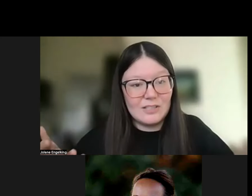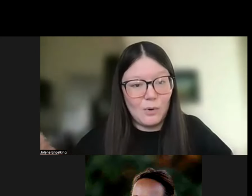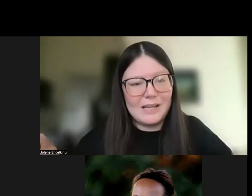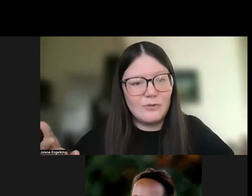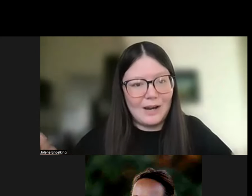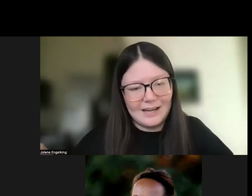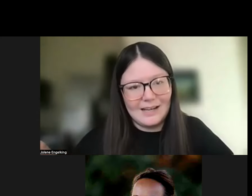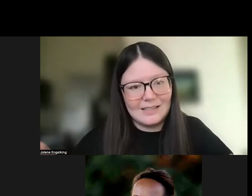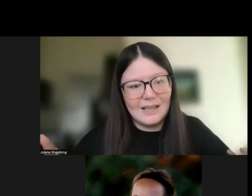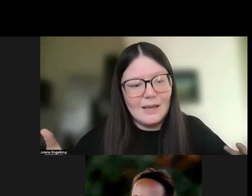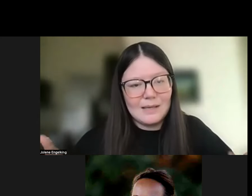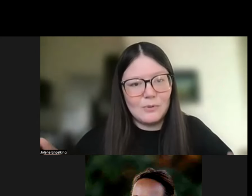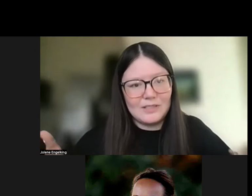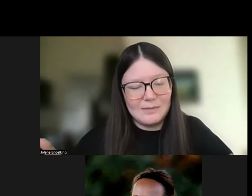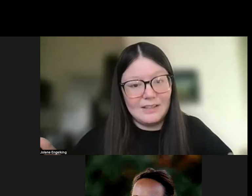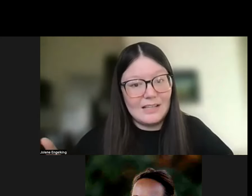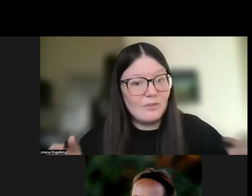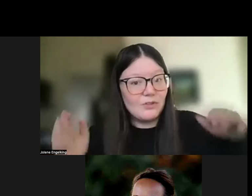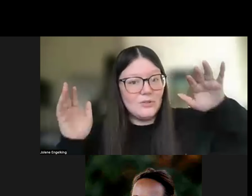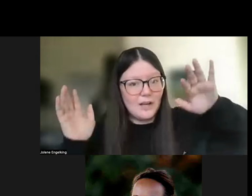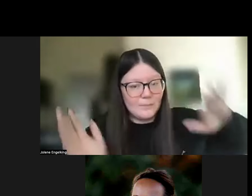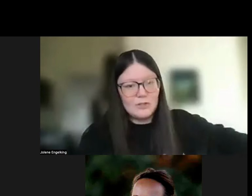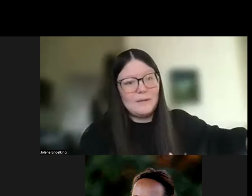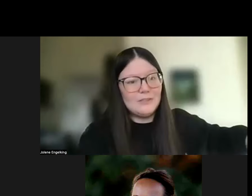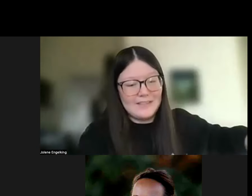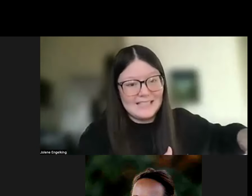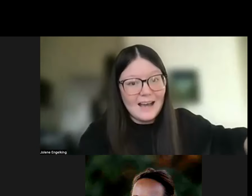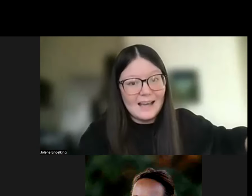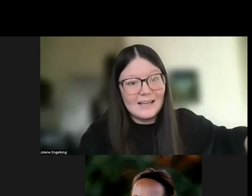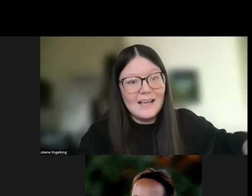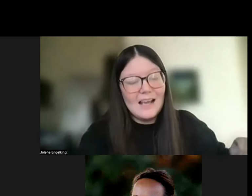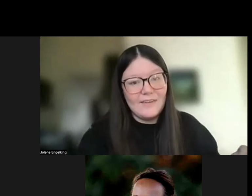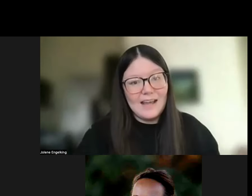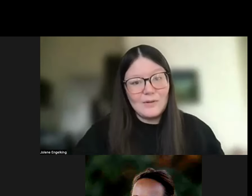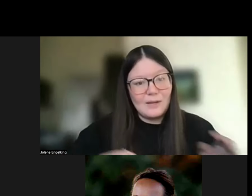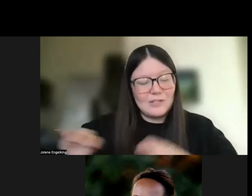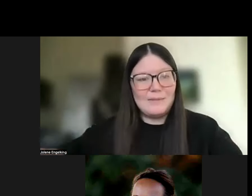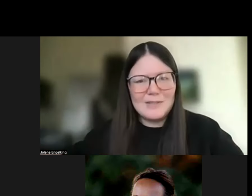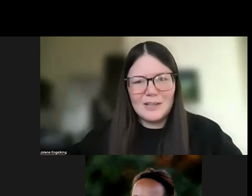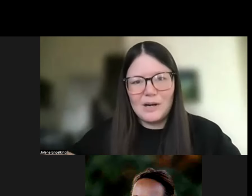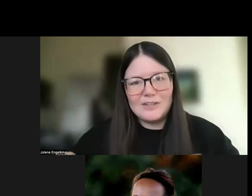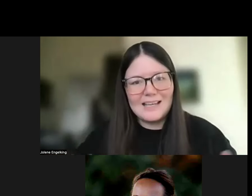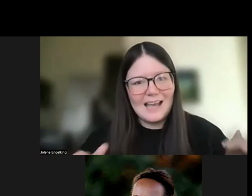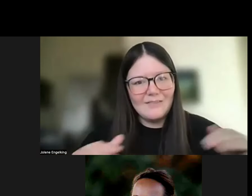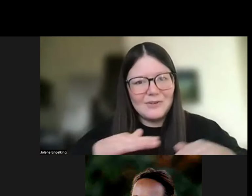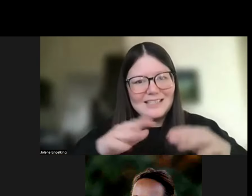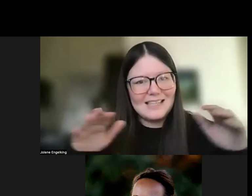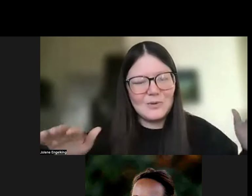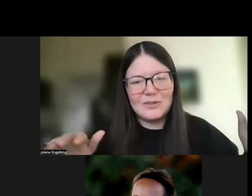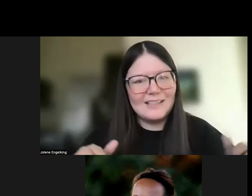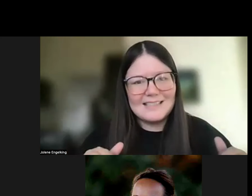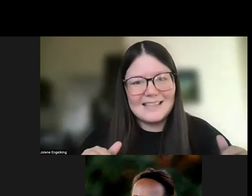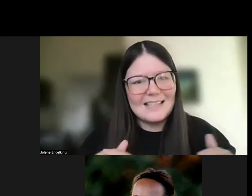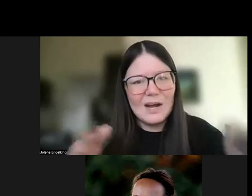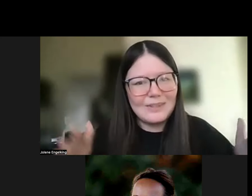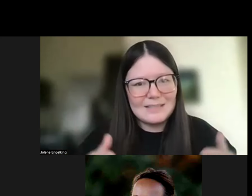actually supporting and recognizing people with disabilities. We've for too long pushed people to the side. And then now it's sometimes to the point where it's like, everyone's